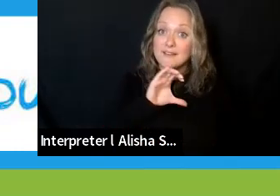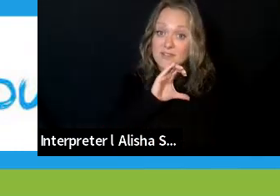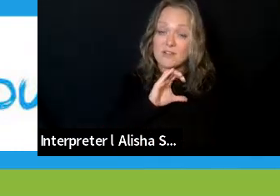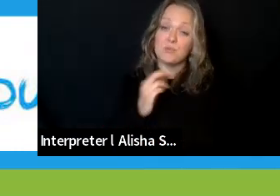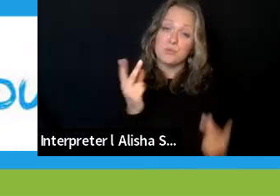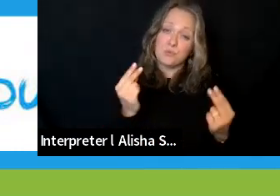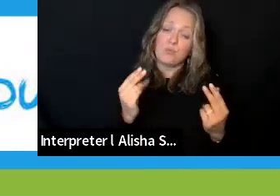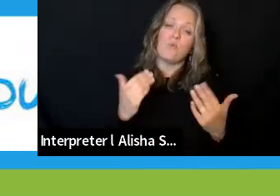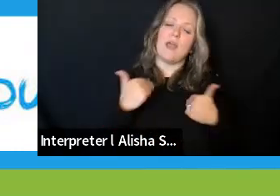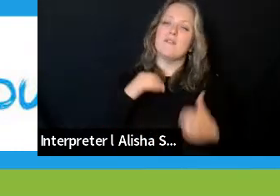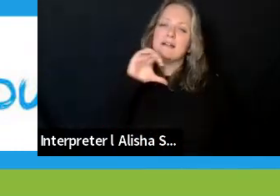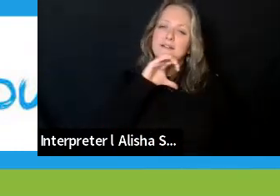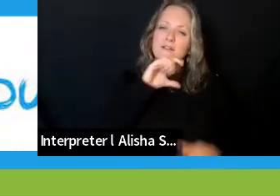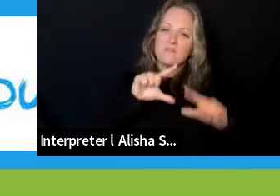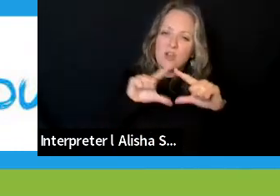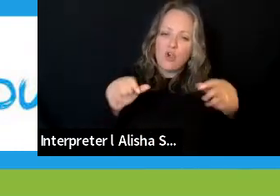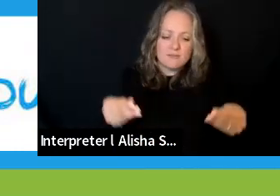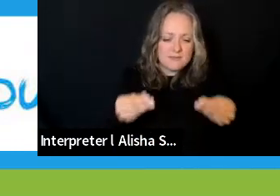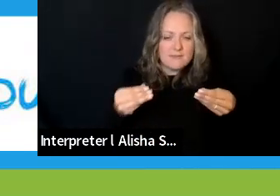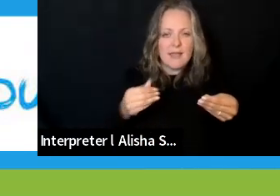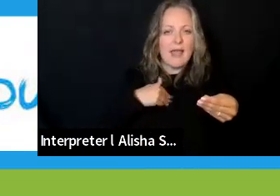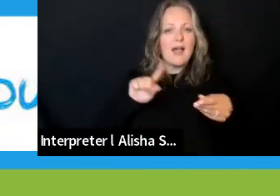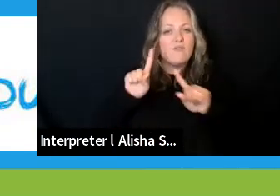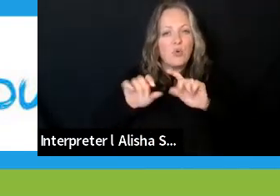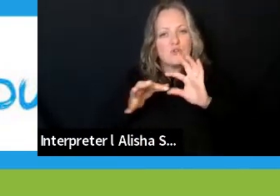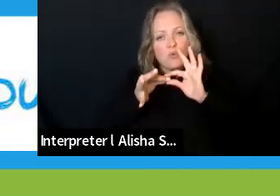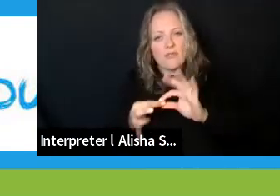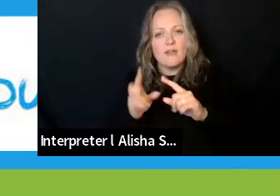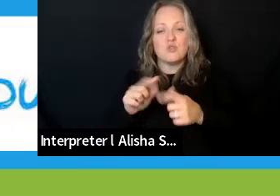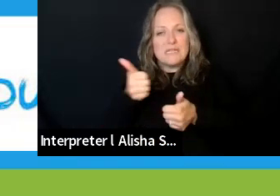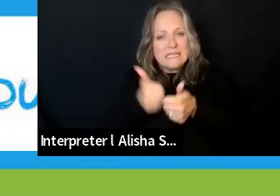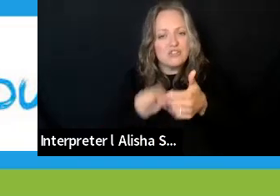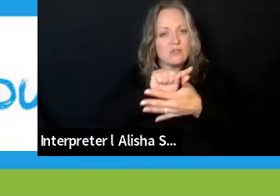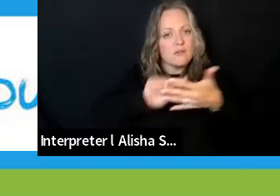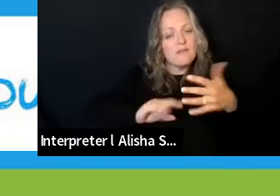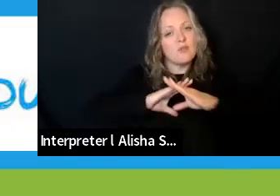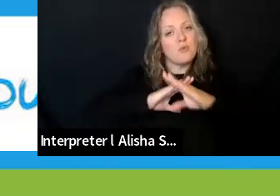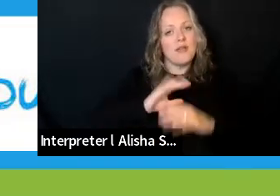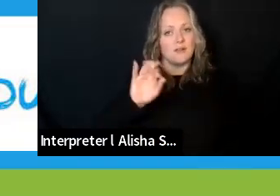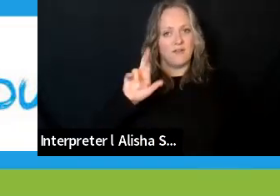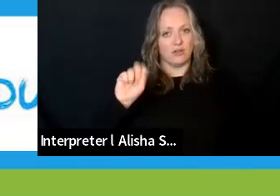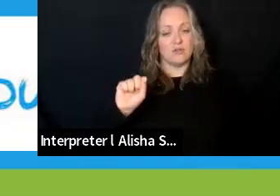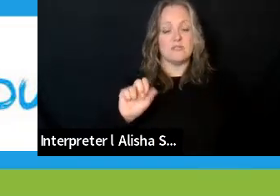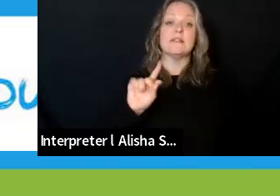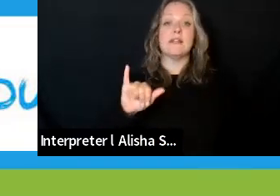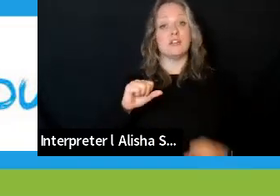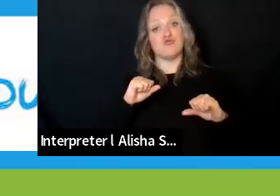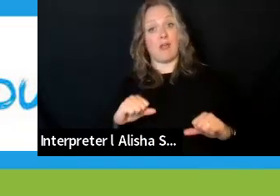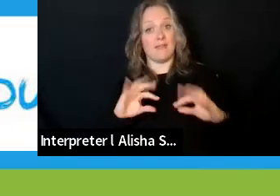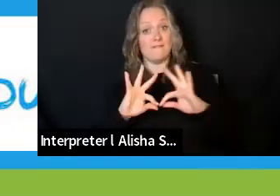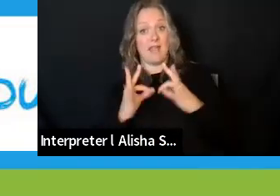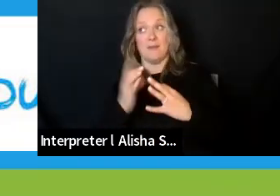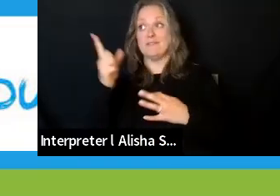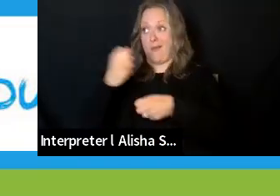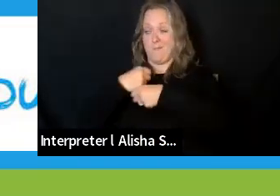cafe cards, and these are questions that are related to each of the protective factors. Kentucky Strengthening Families is creating some that will